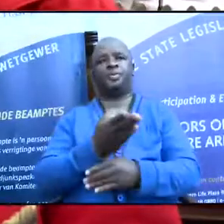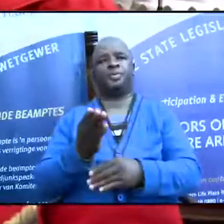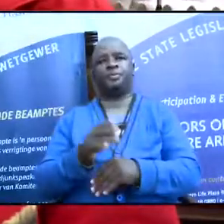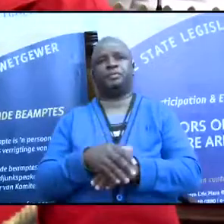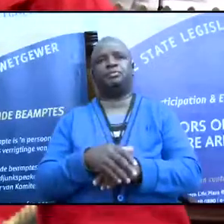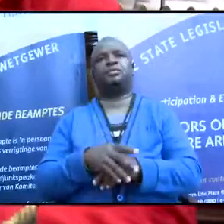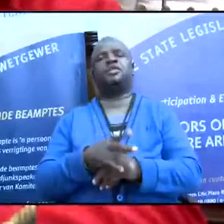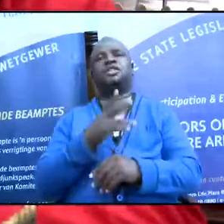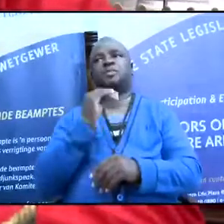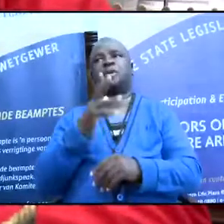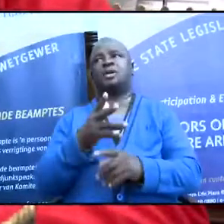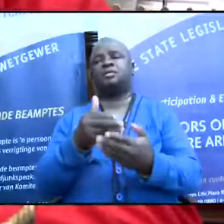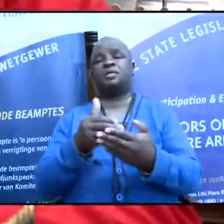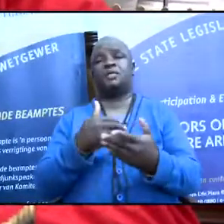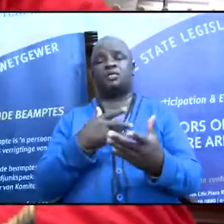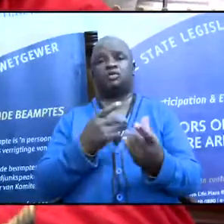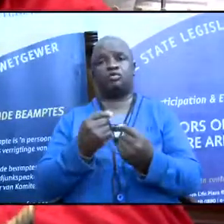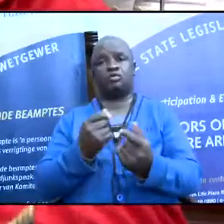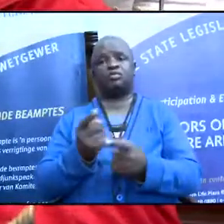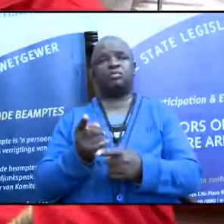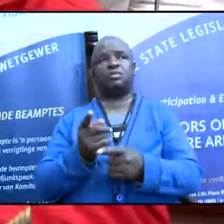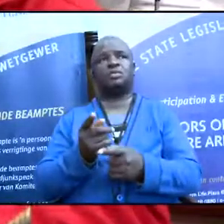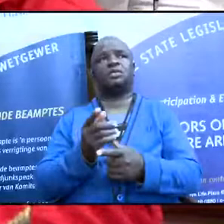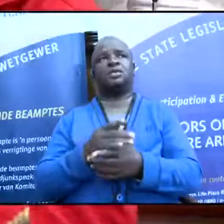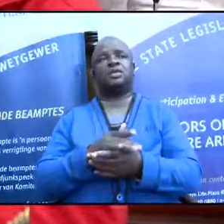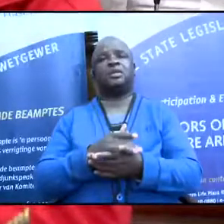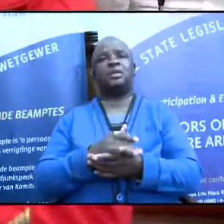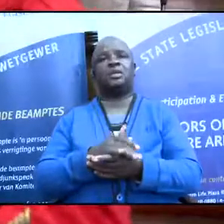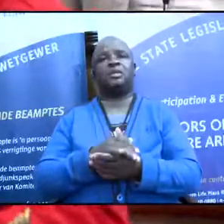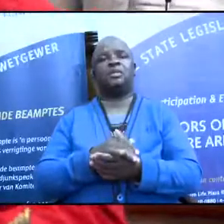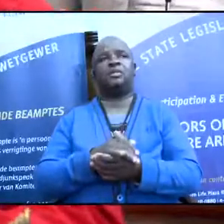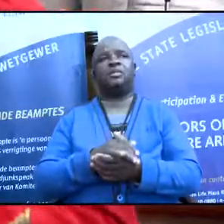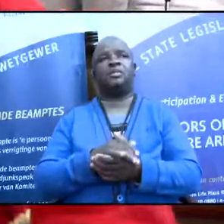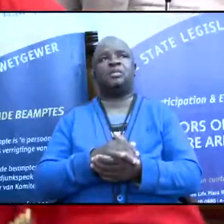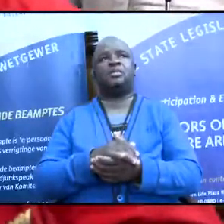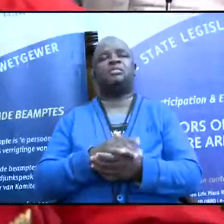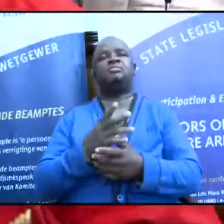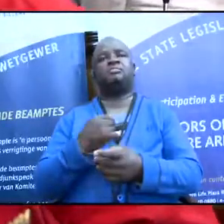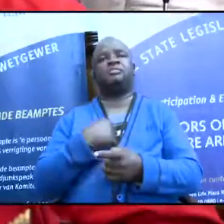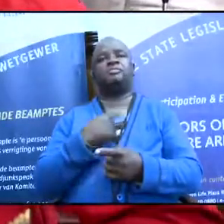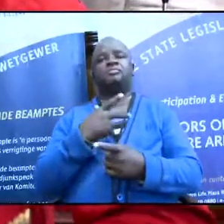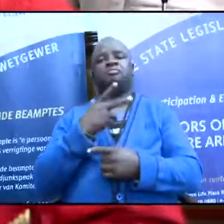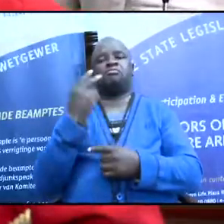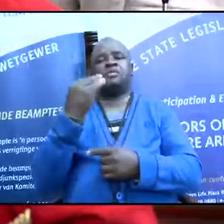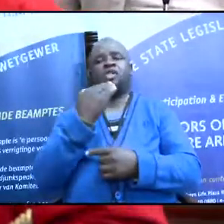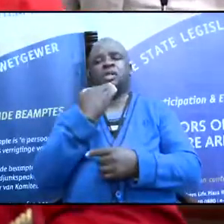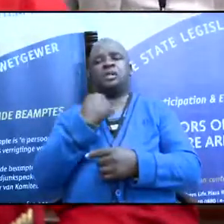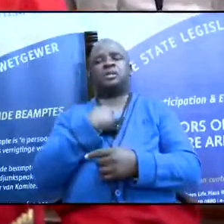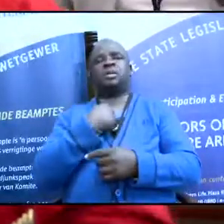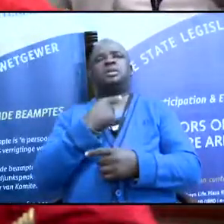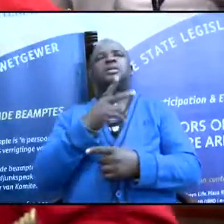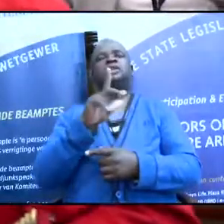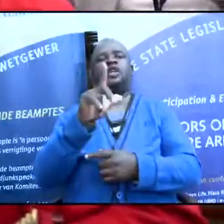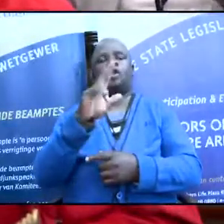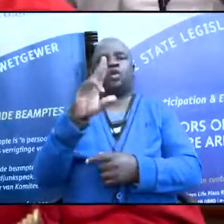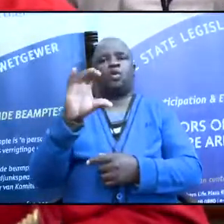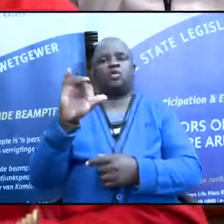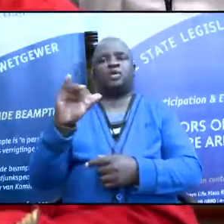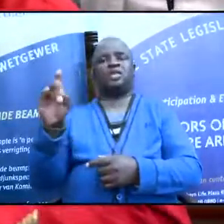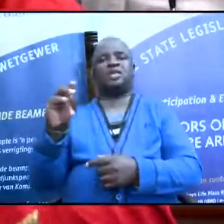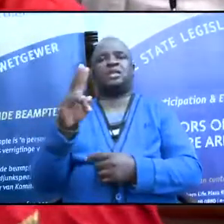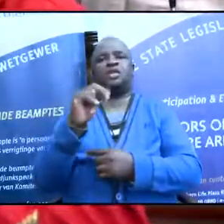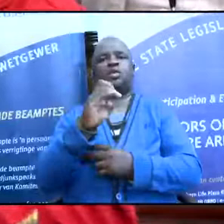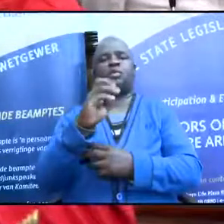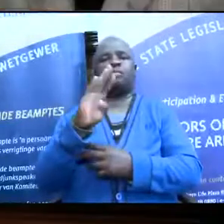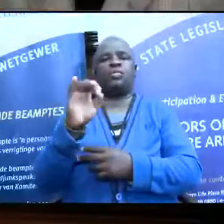let me do this before i do that for those who doesn't know me luisa lucie